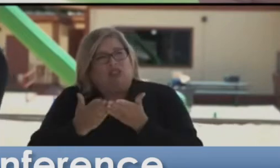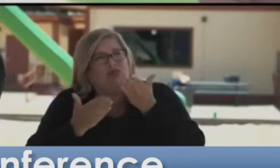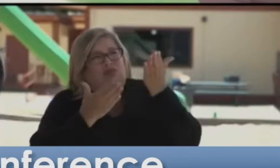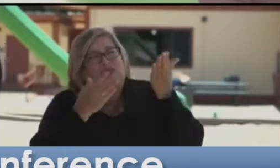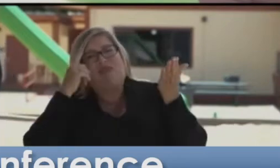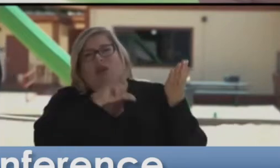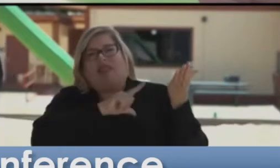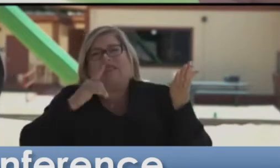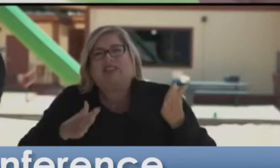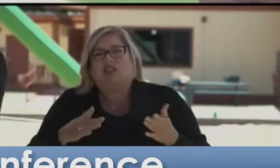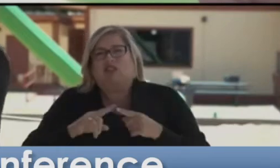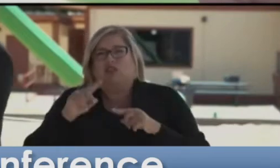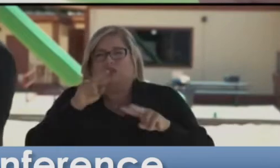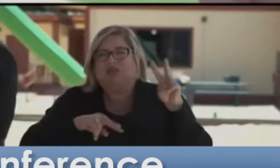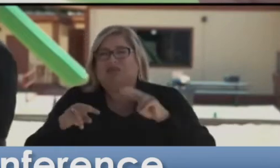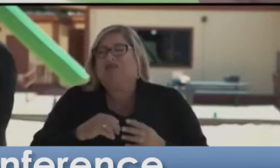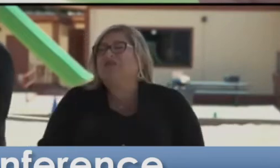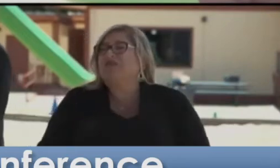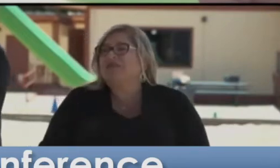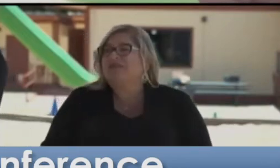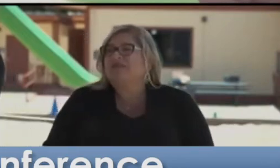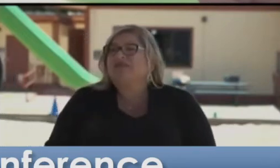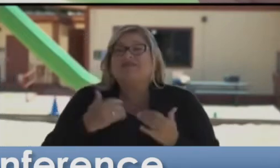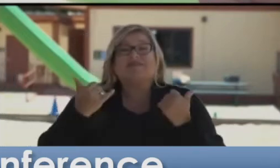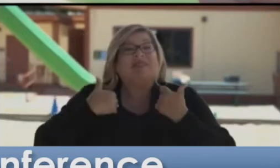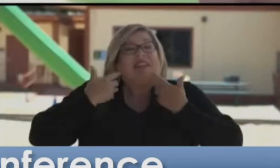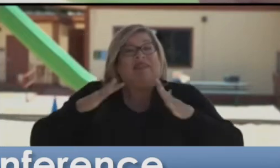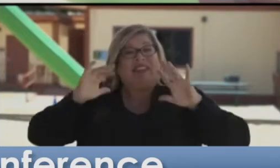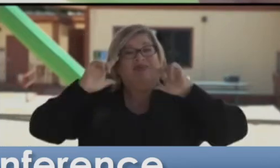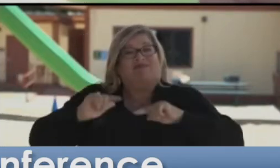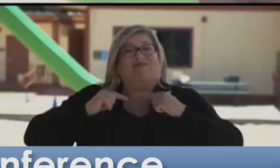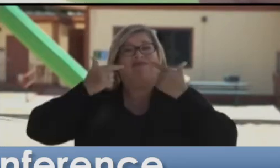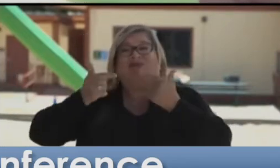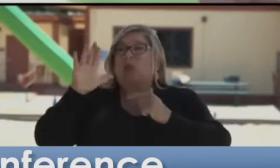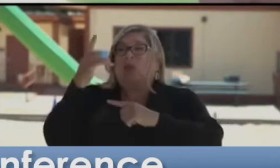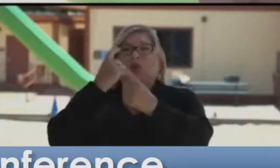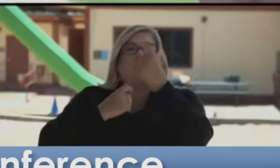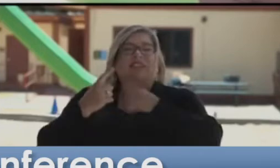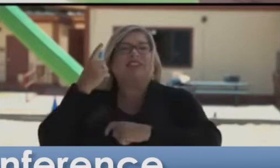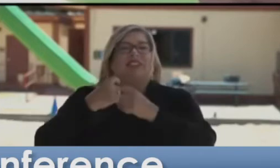that, we are happy to take any questions.